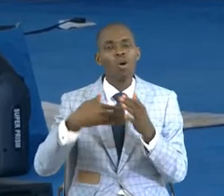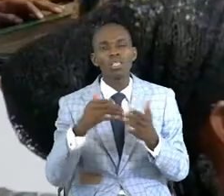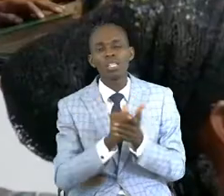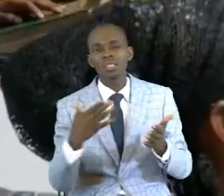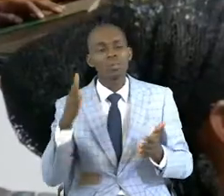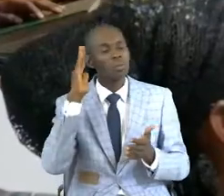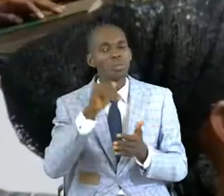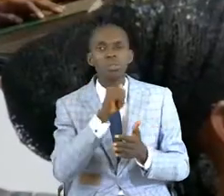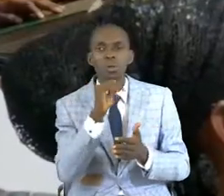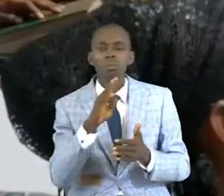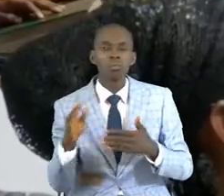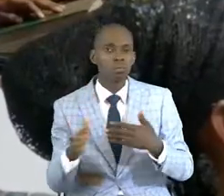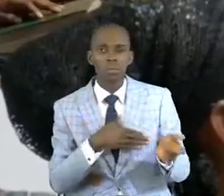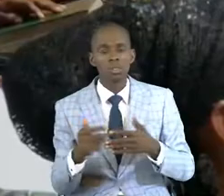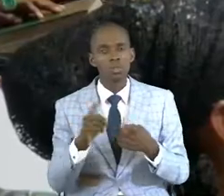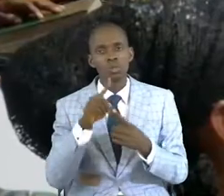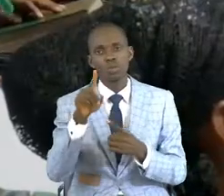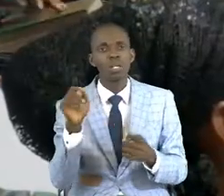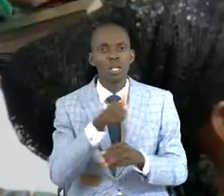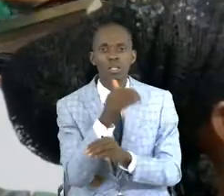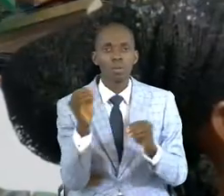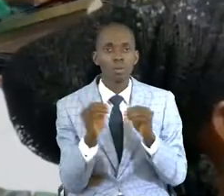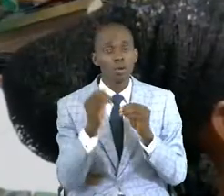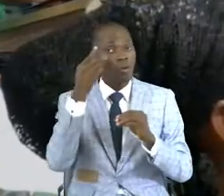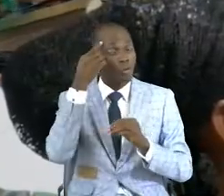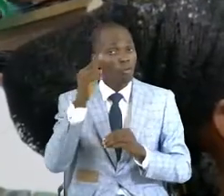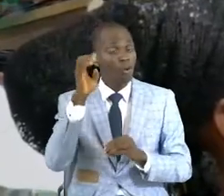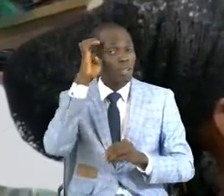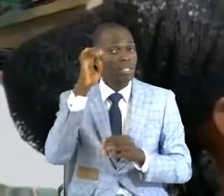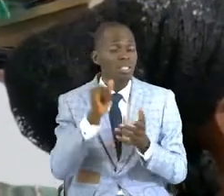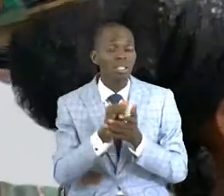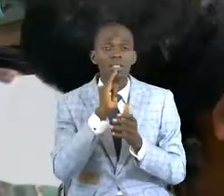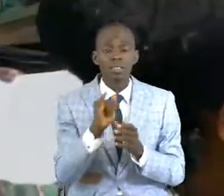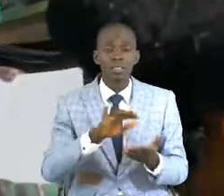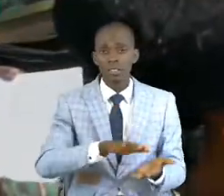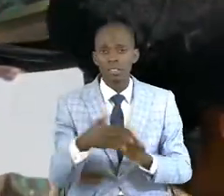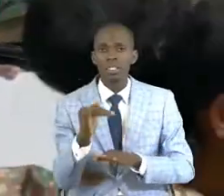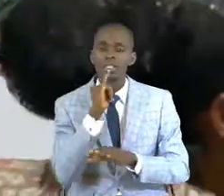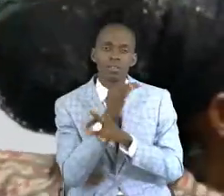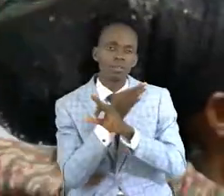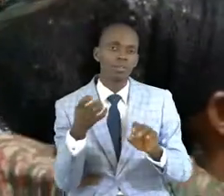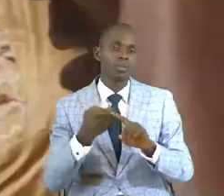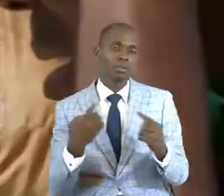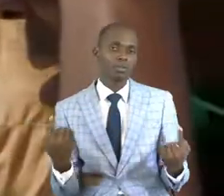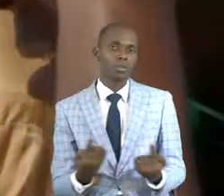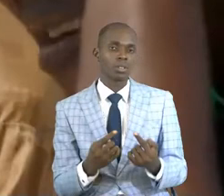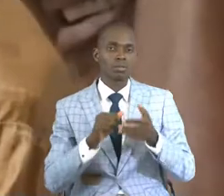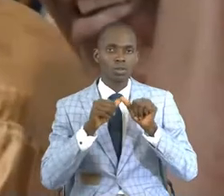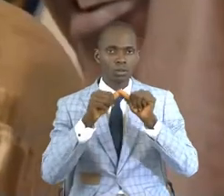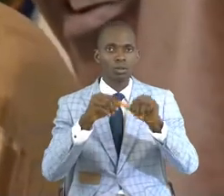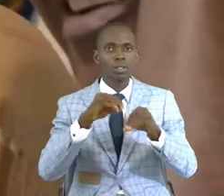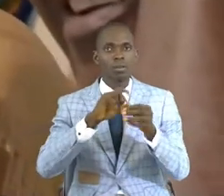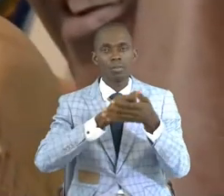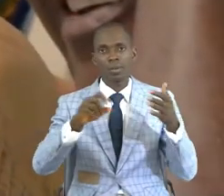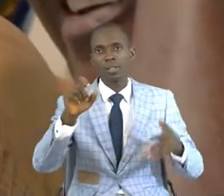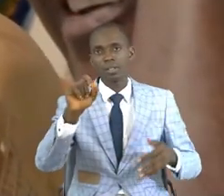he that is dead is free from sin. Look at verse 11. In verse 11,